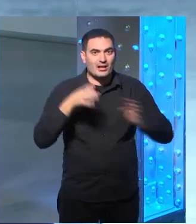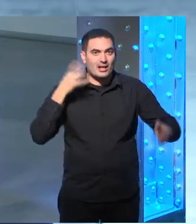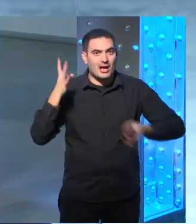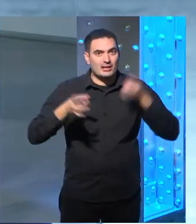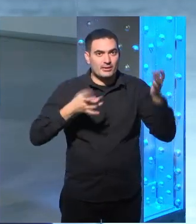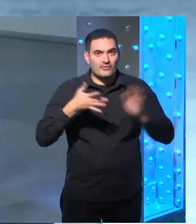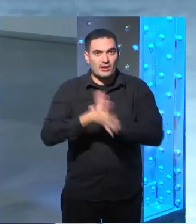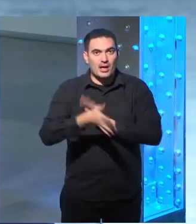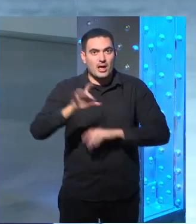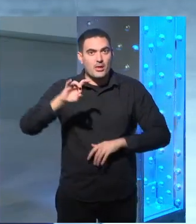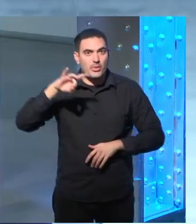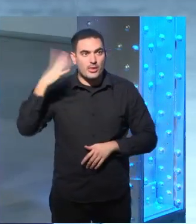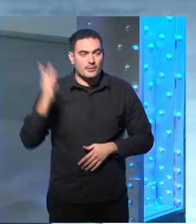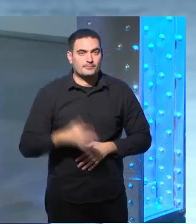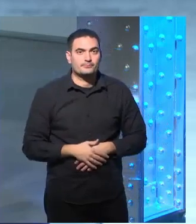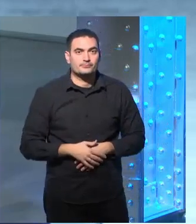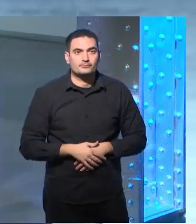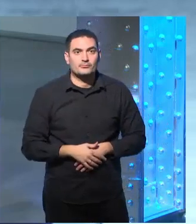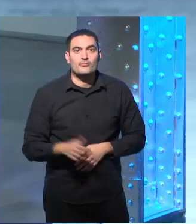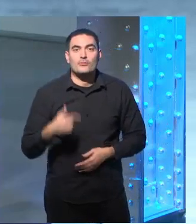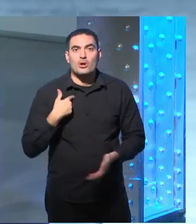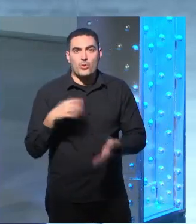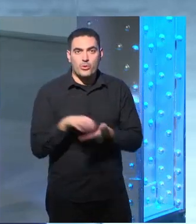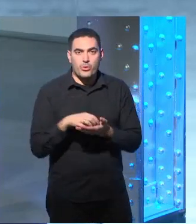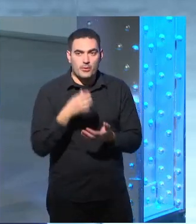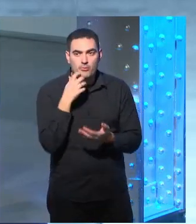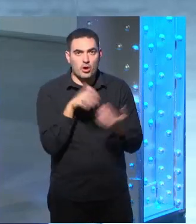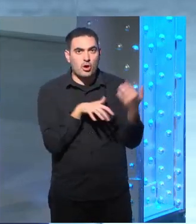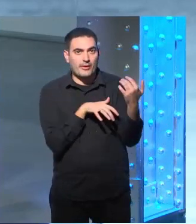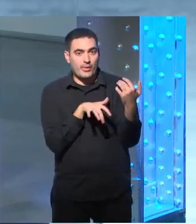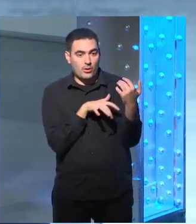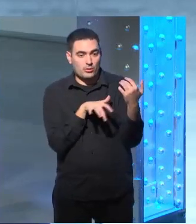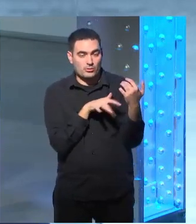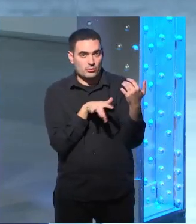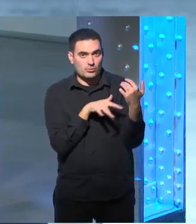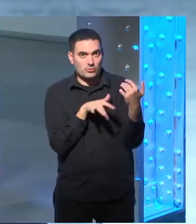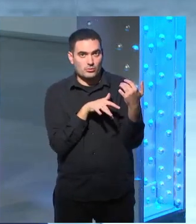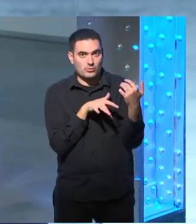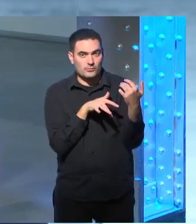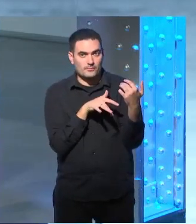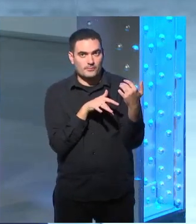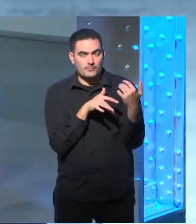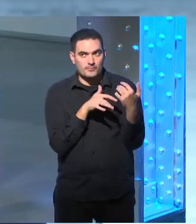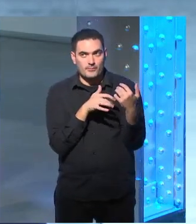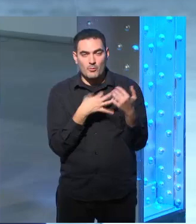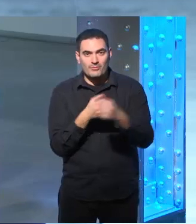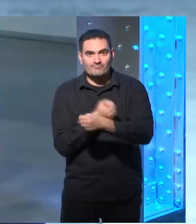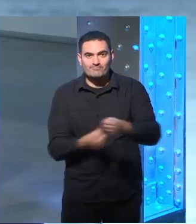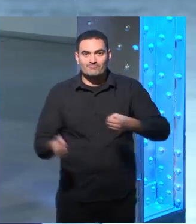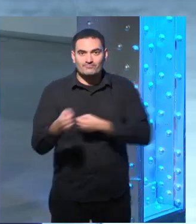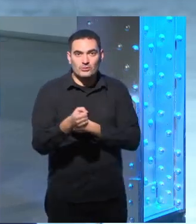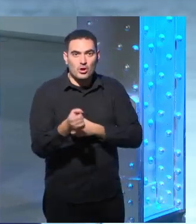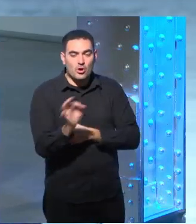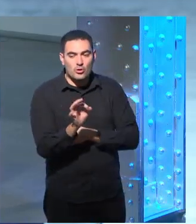a business model. That is creativity. That is an idea. I doubt very much whether a computer is going to be able to